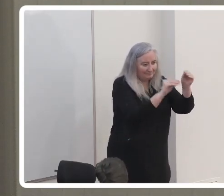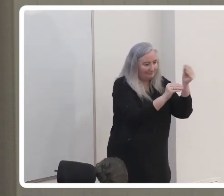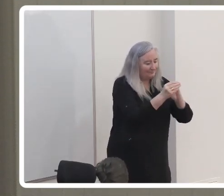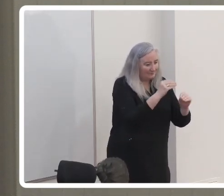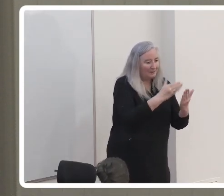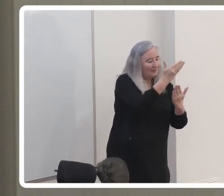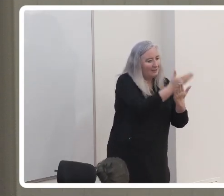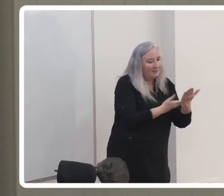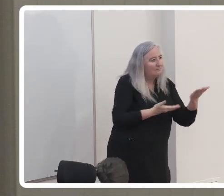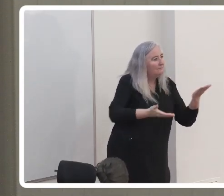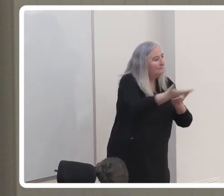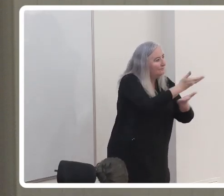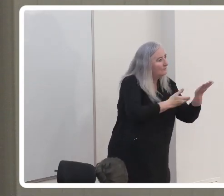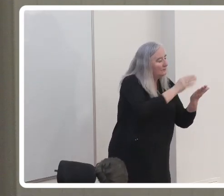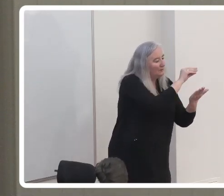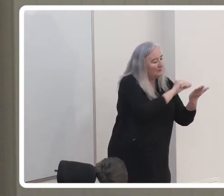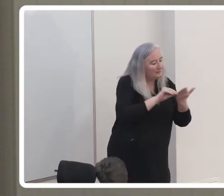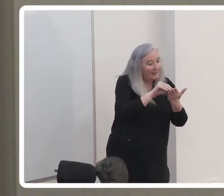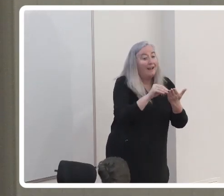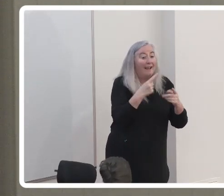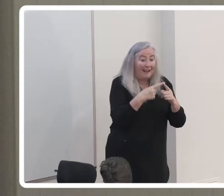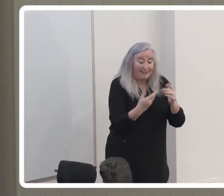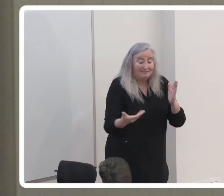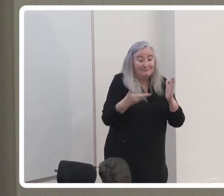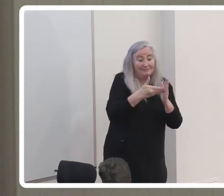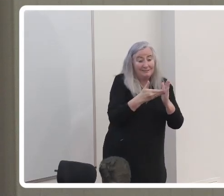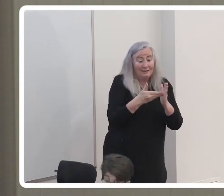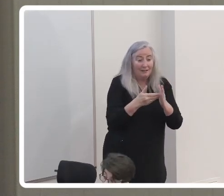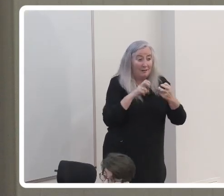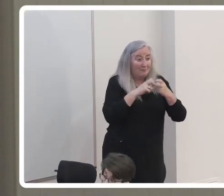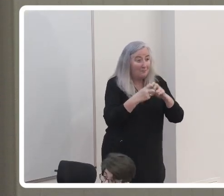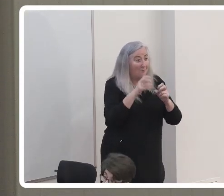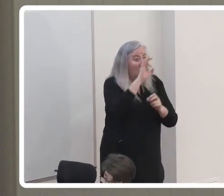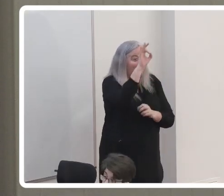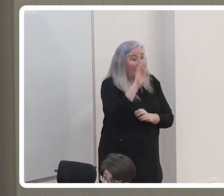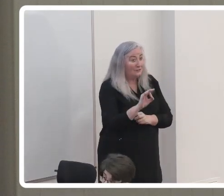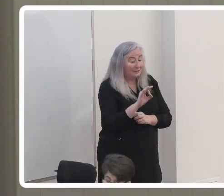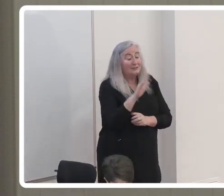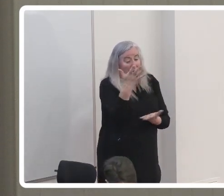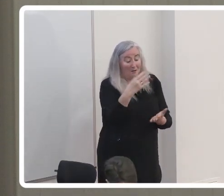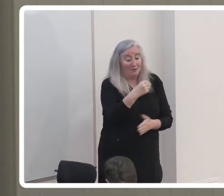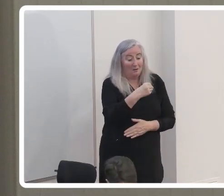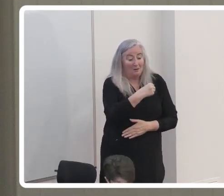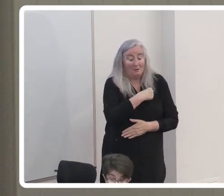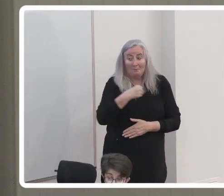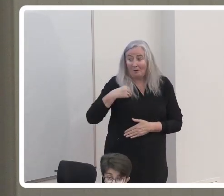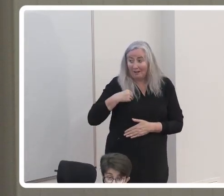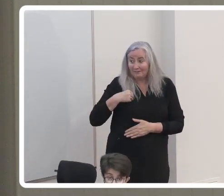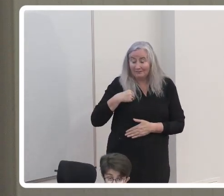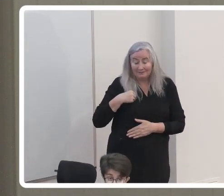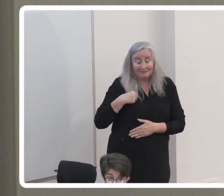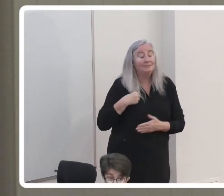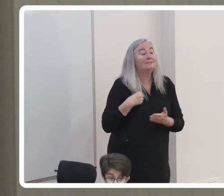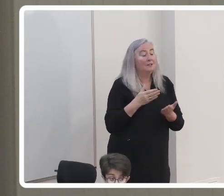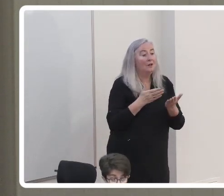to effectively counter state reports that may avoid difficult questions. And I'll give you an example. In the Polish case, the state during the